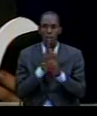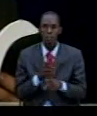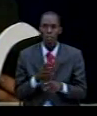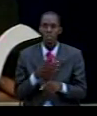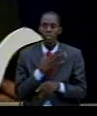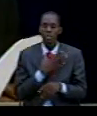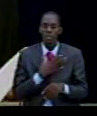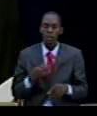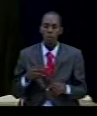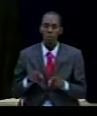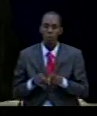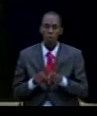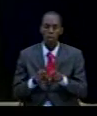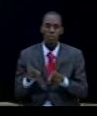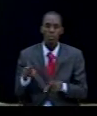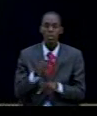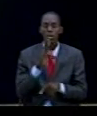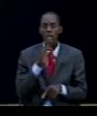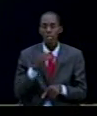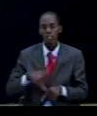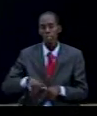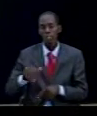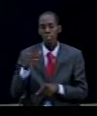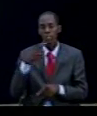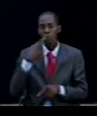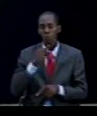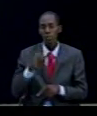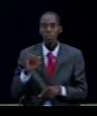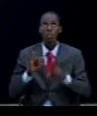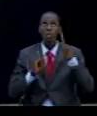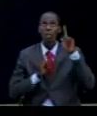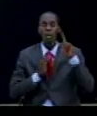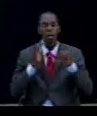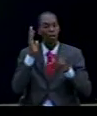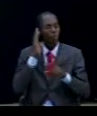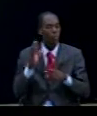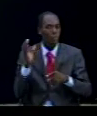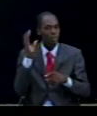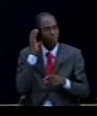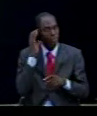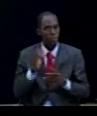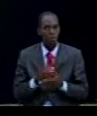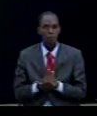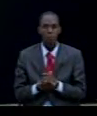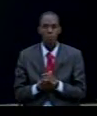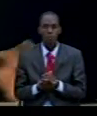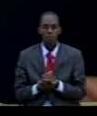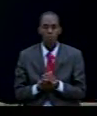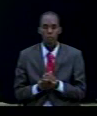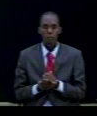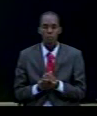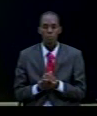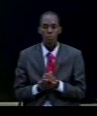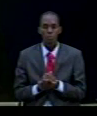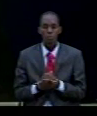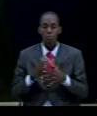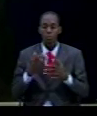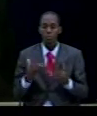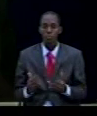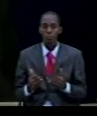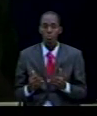yet speaking, I will hear." Praise the Lord. Now we want to pray for